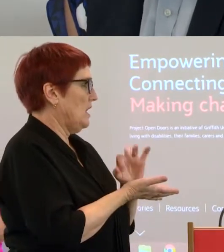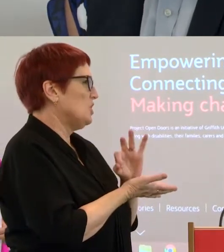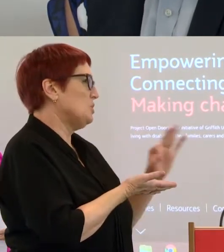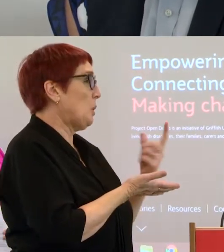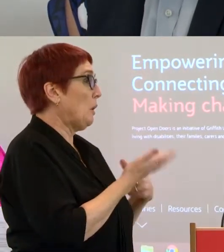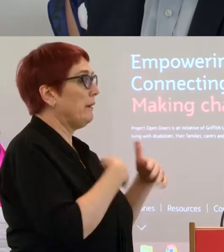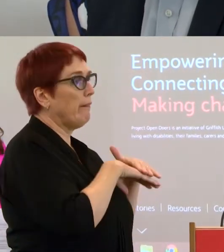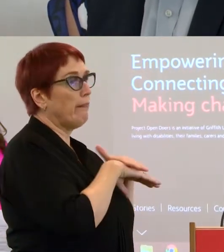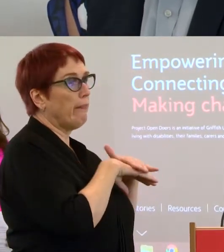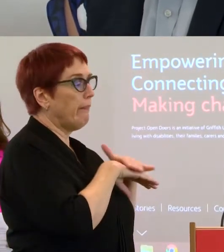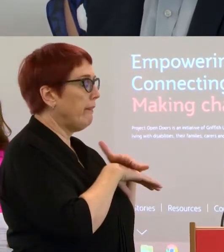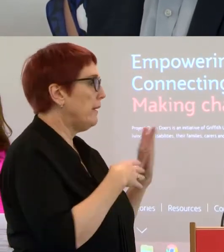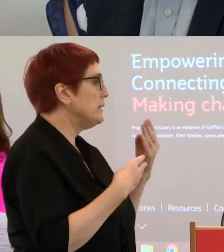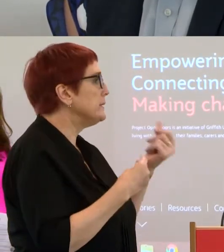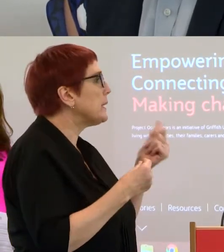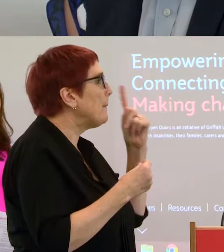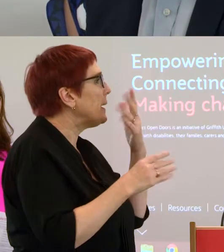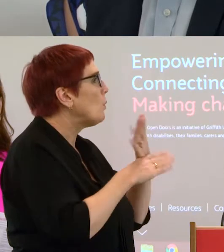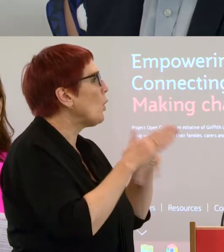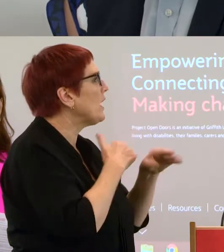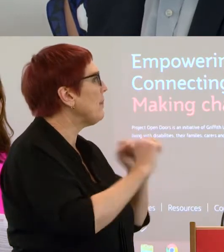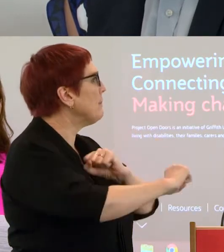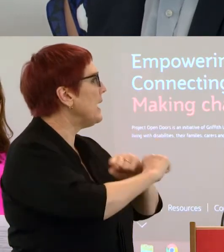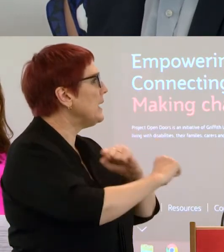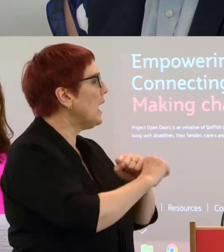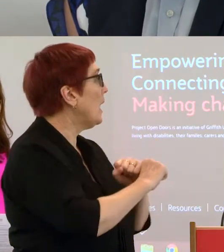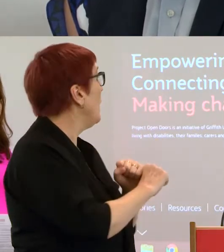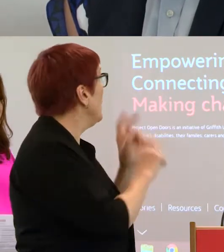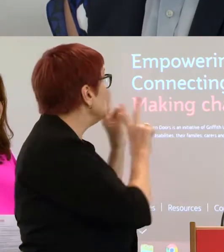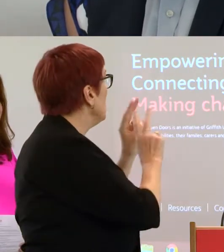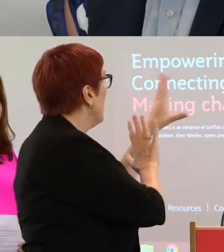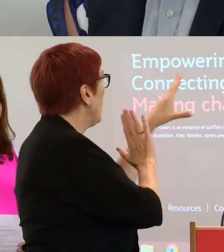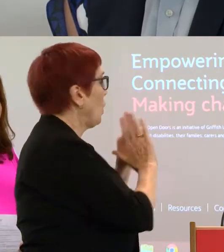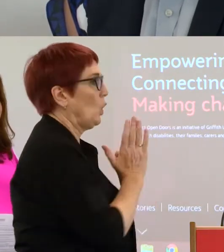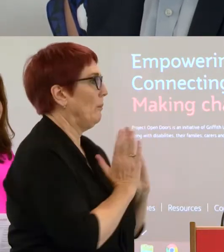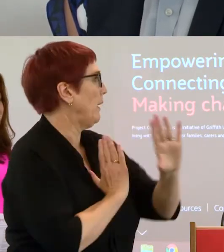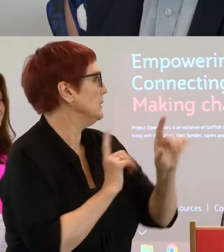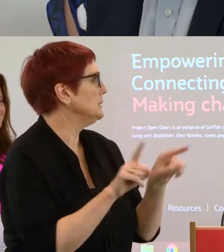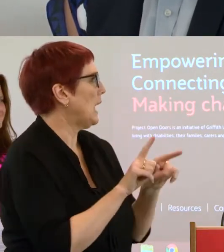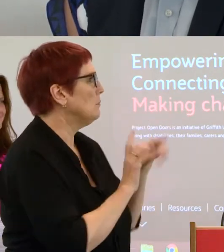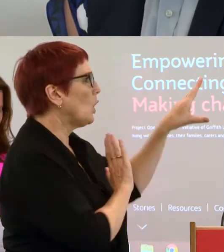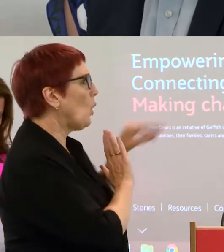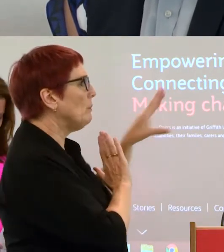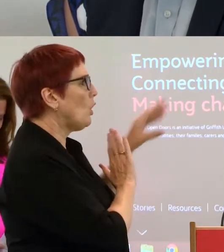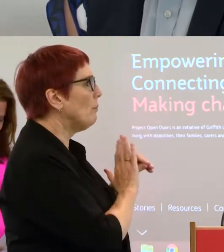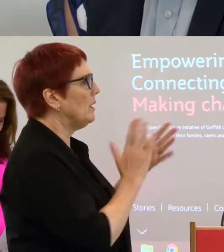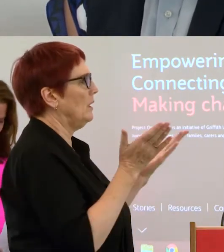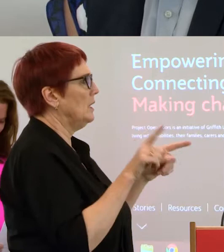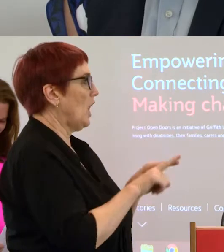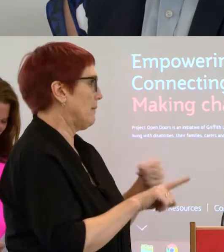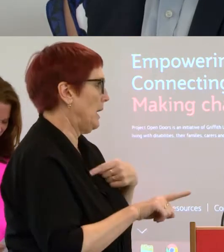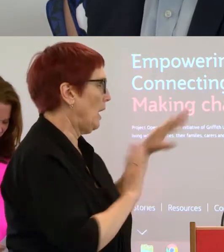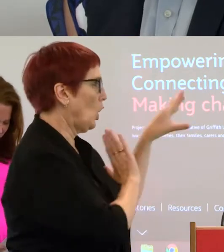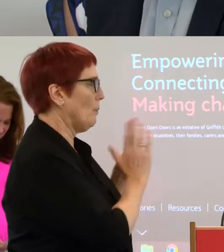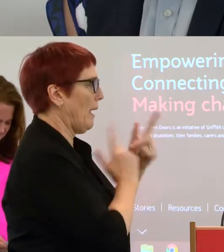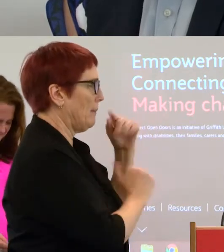some journalists who just copy what is being put out there in the media, or a plagiarism like I do.